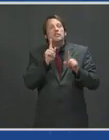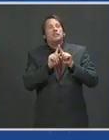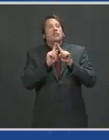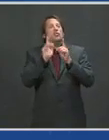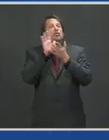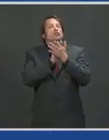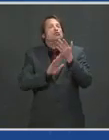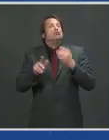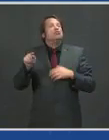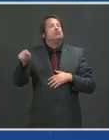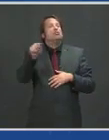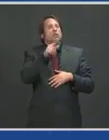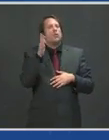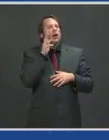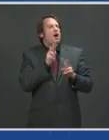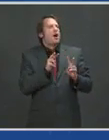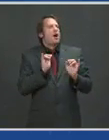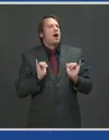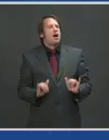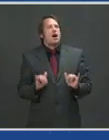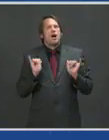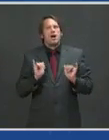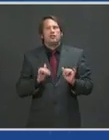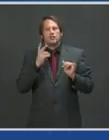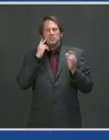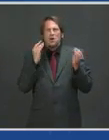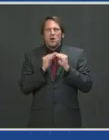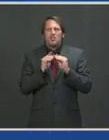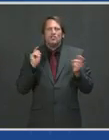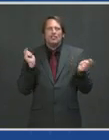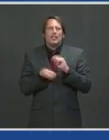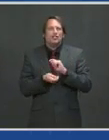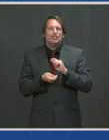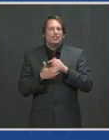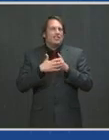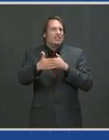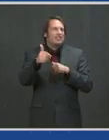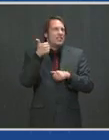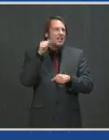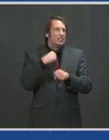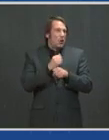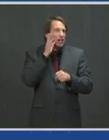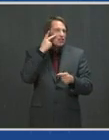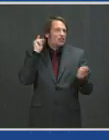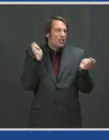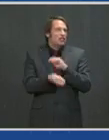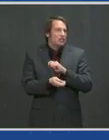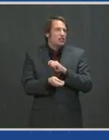see more change in the next 10 years than we've seen in the last 50 years.